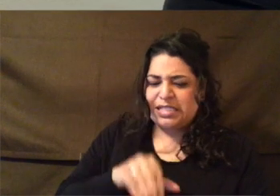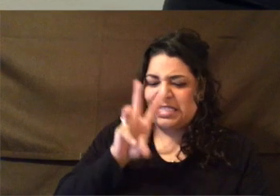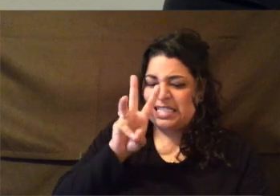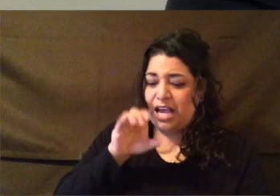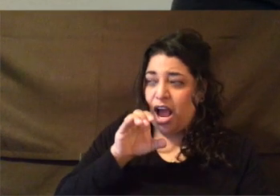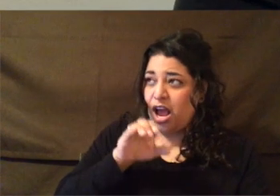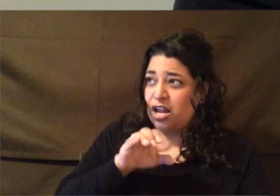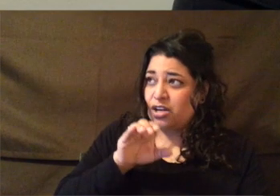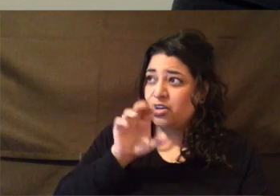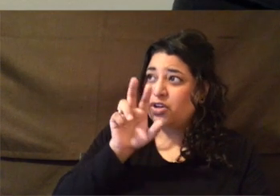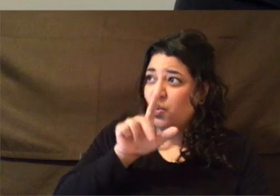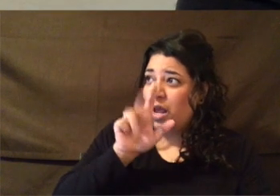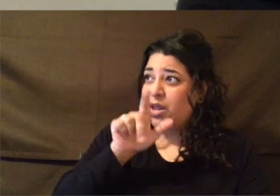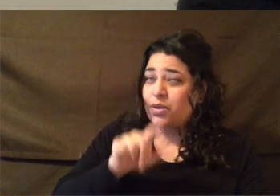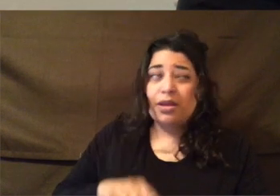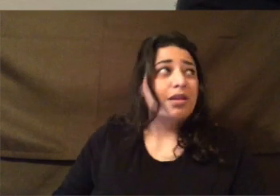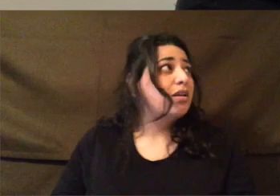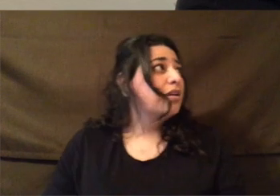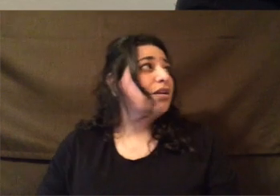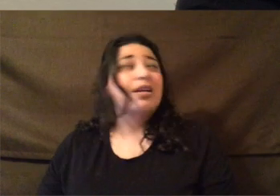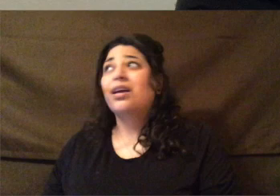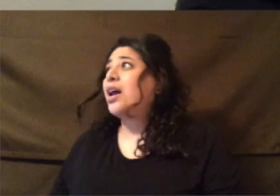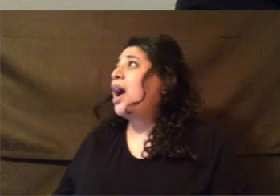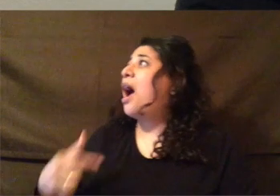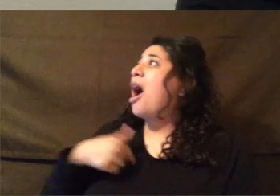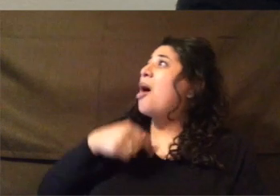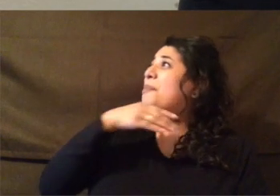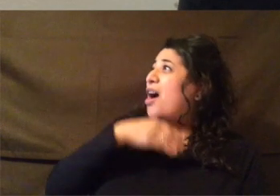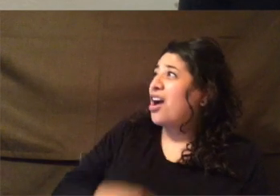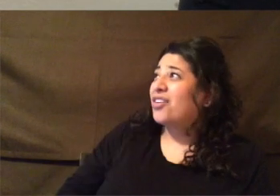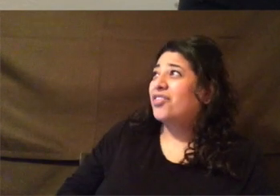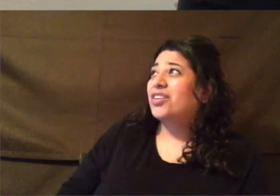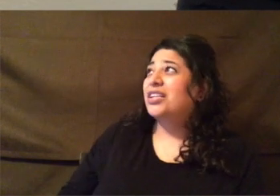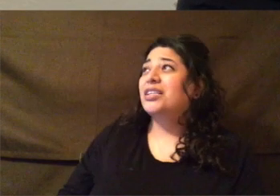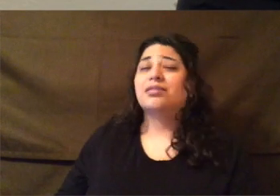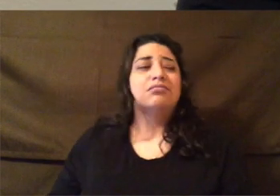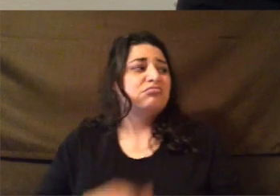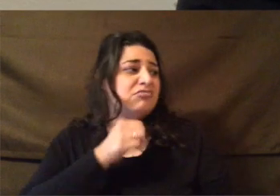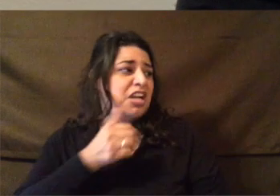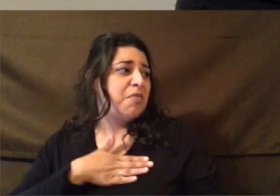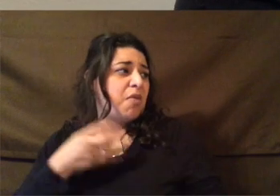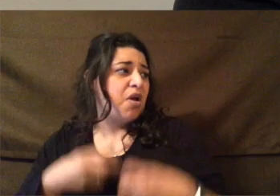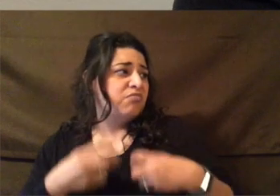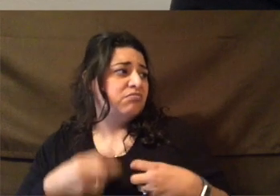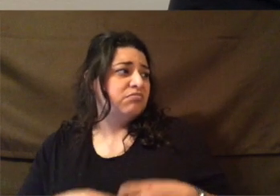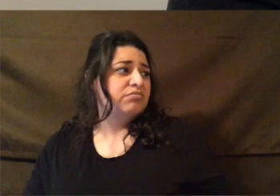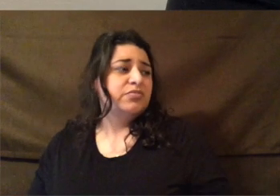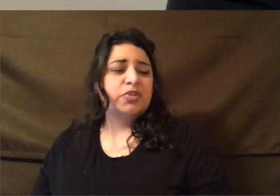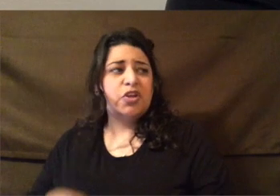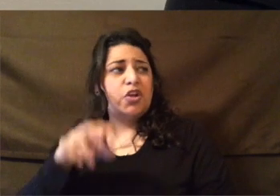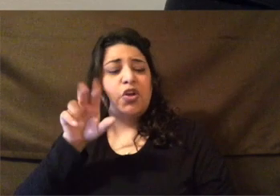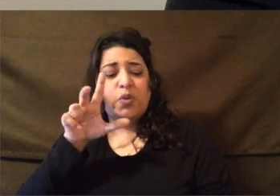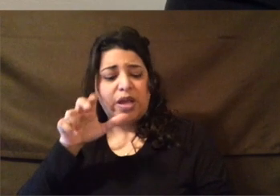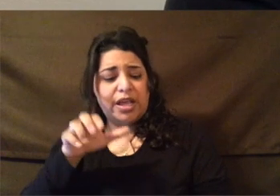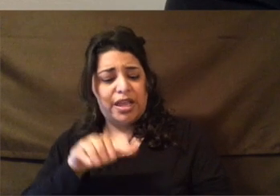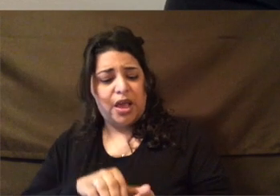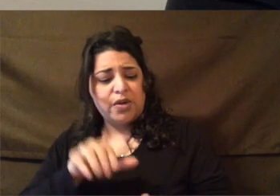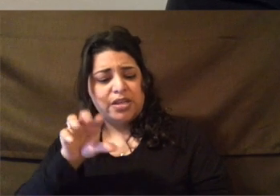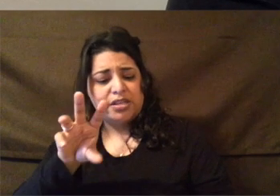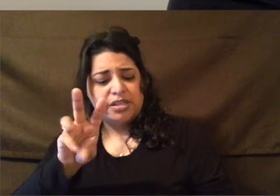3,623. I am hungry, said the princess. Not my concern, said the witch.